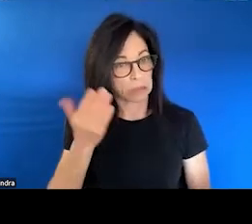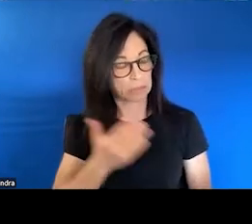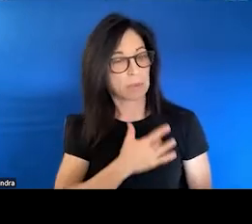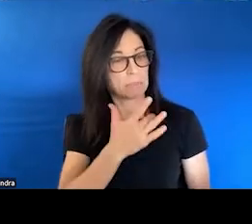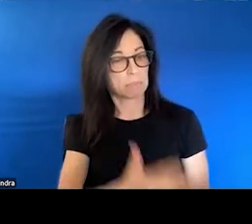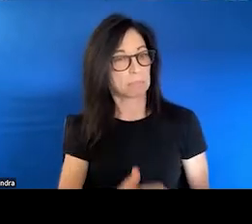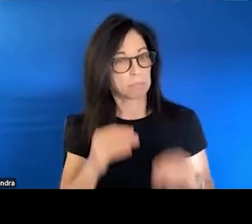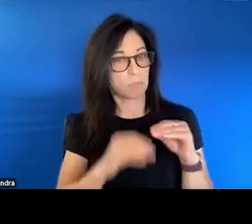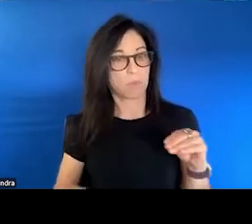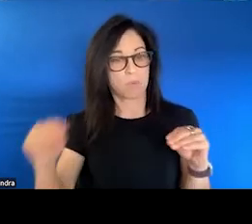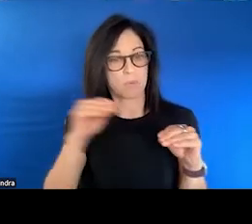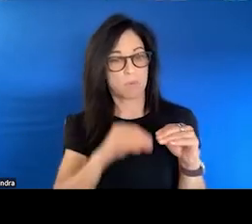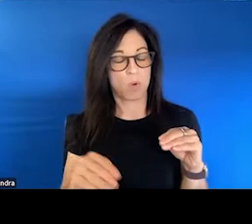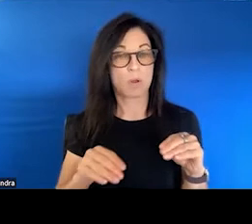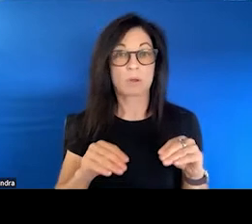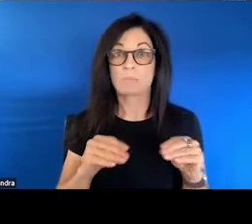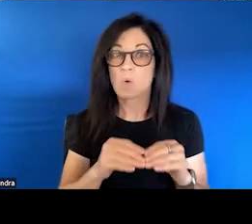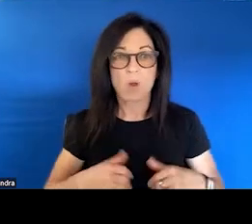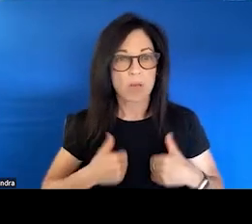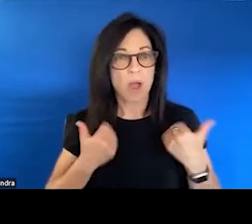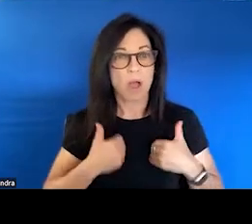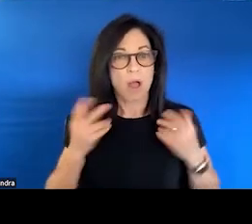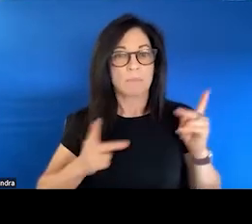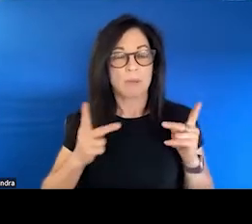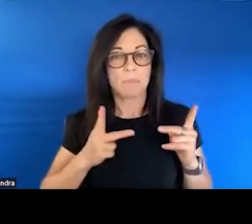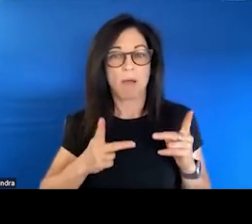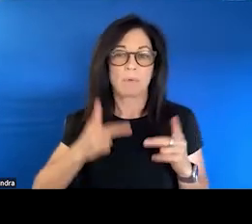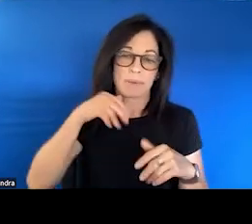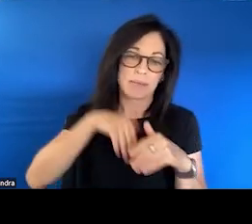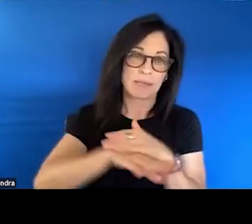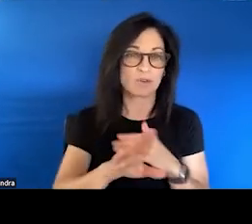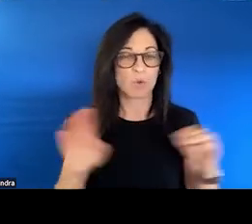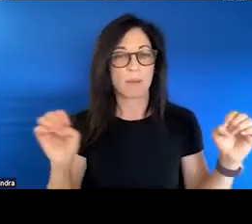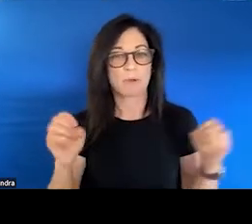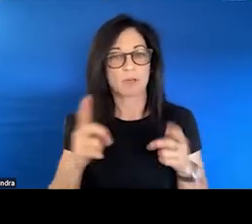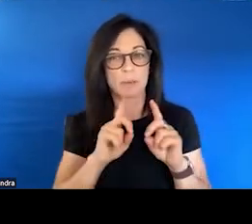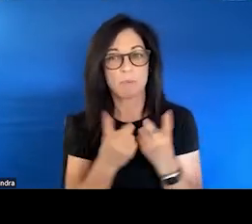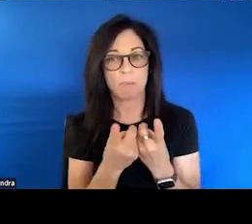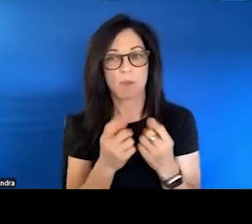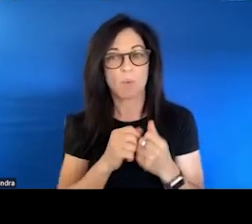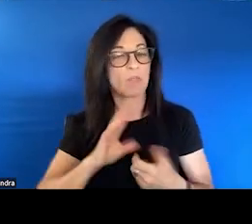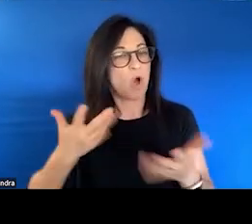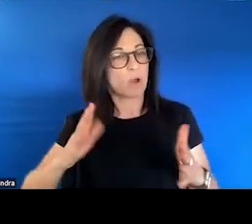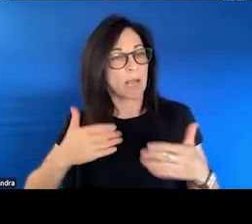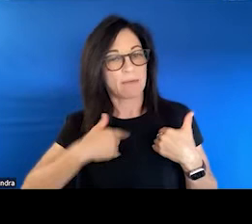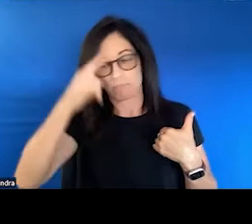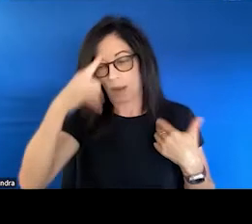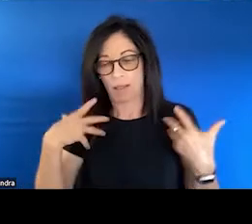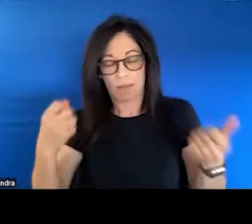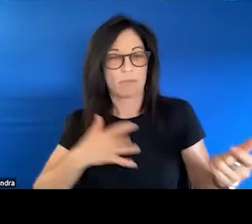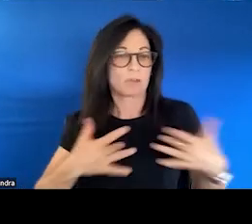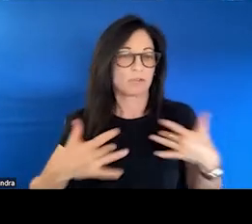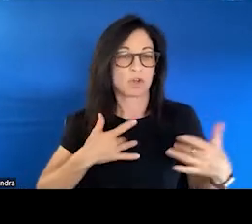that more young people are coming into our emergency departments with established mental health concerns.